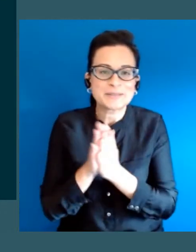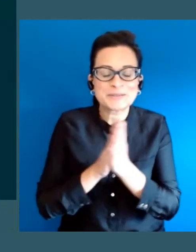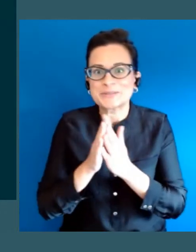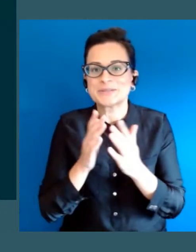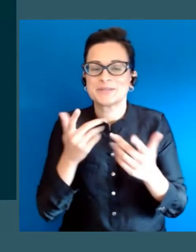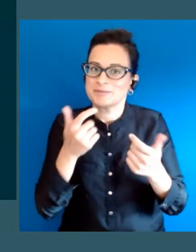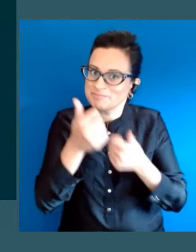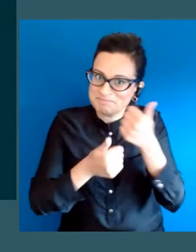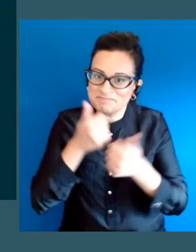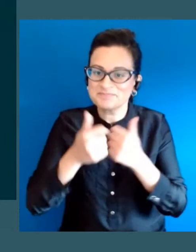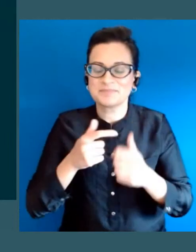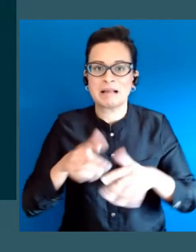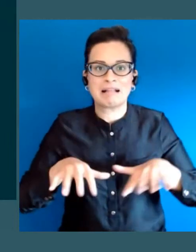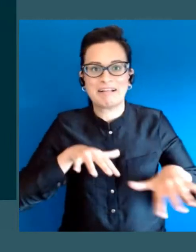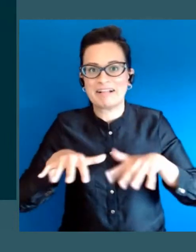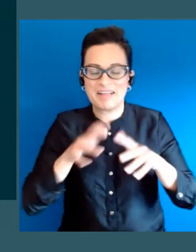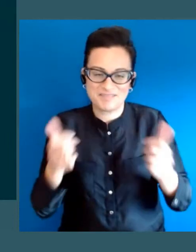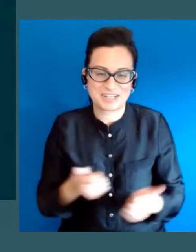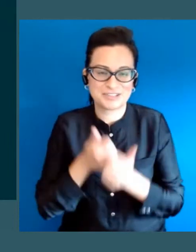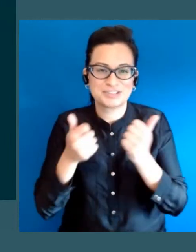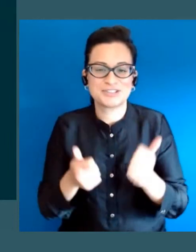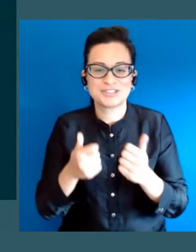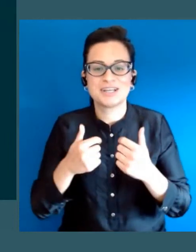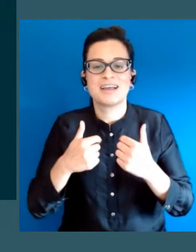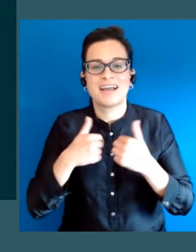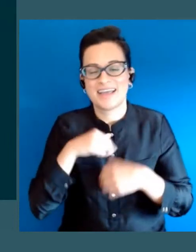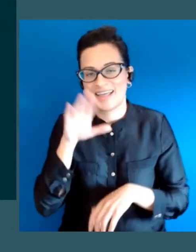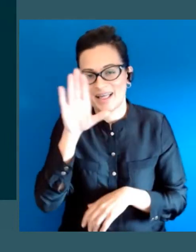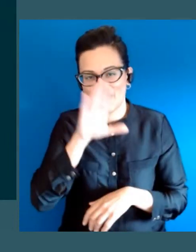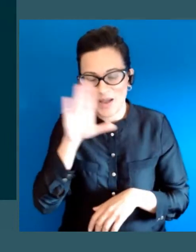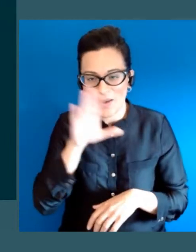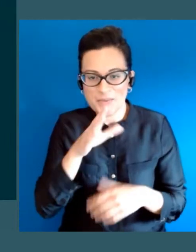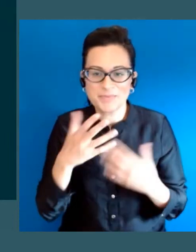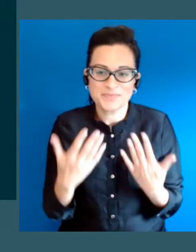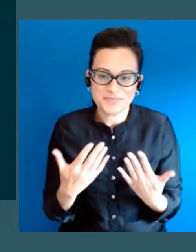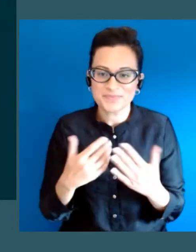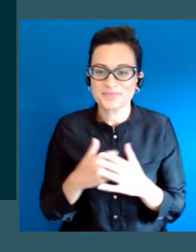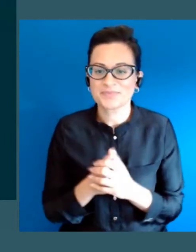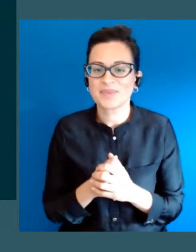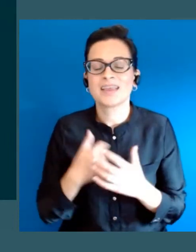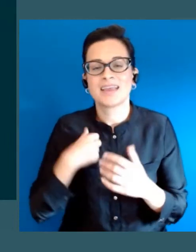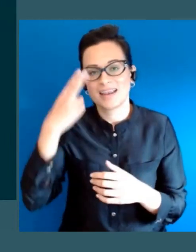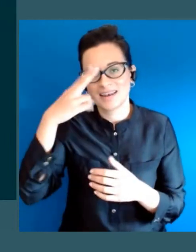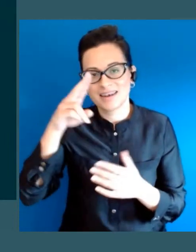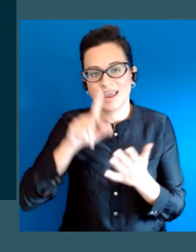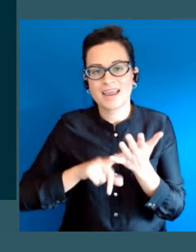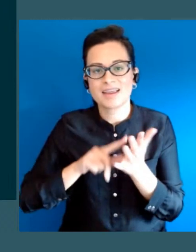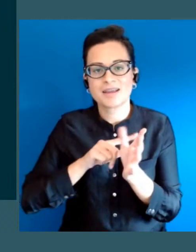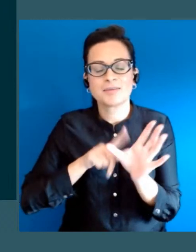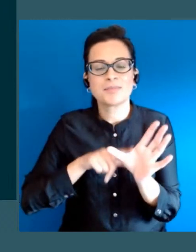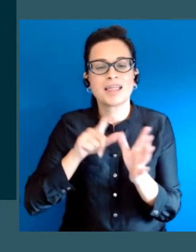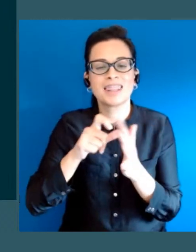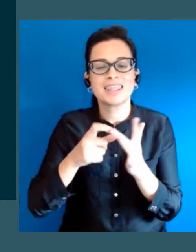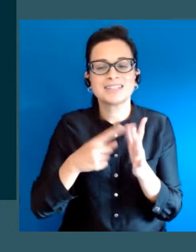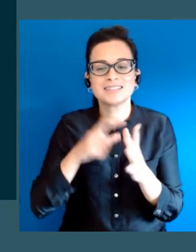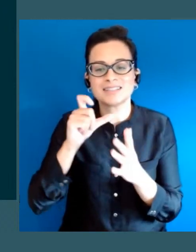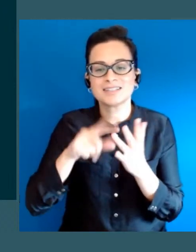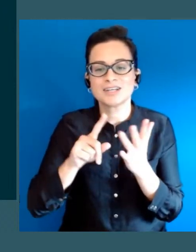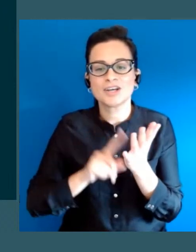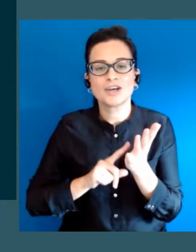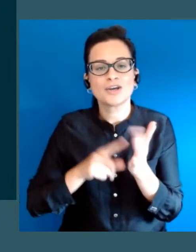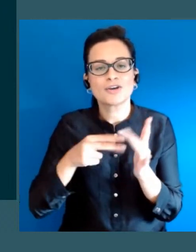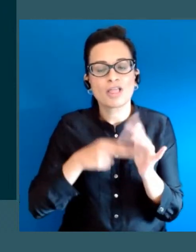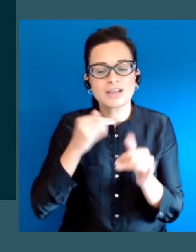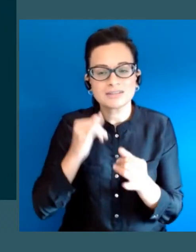over. Anyway, hi, everybody. My name's Lydia Collins-Hussey. I'm a paediatric allergy dietitian. I'm also the